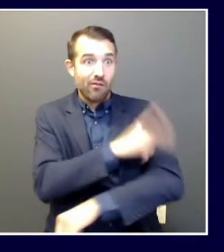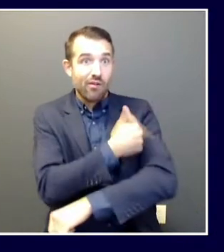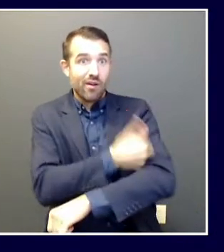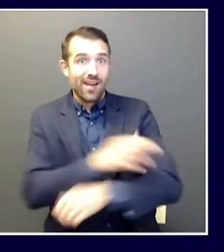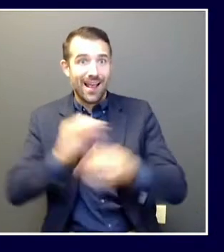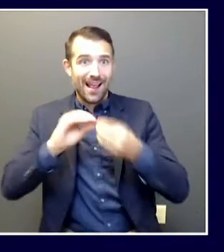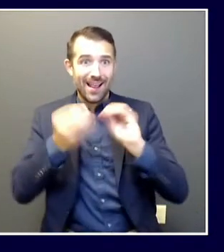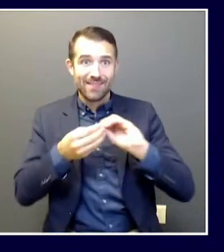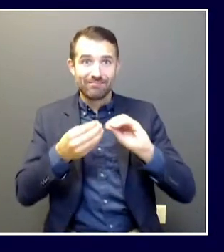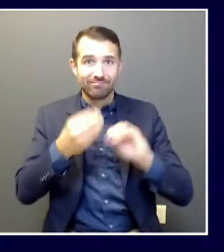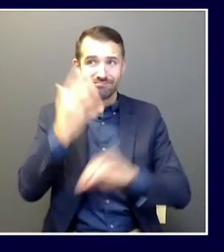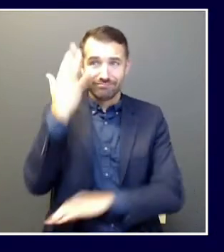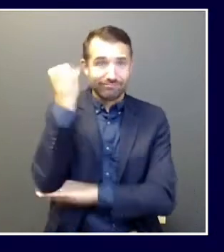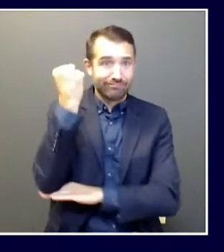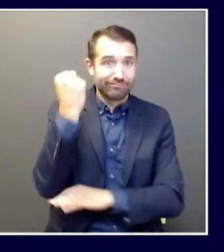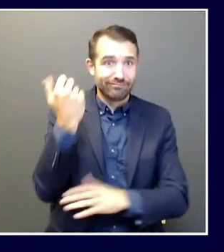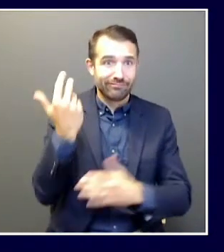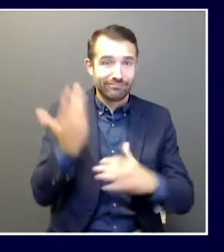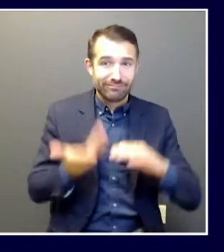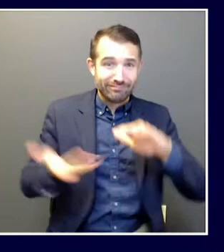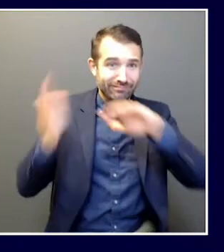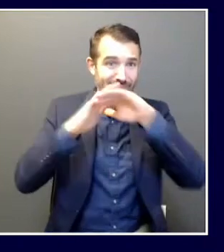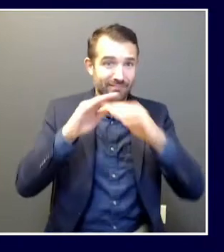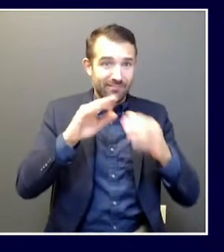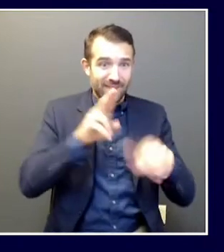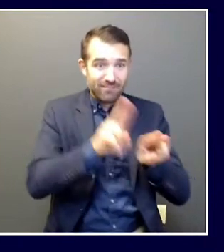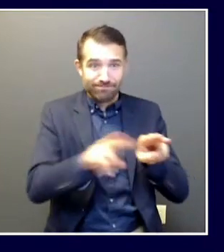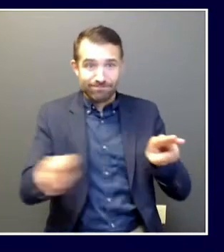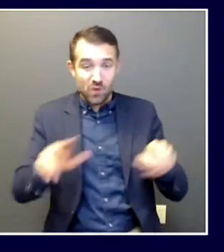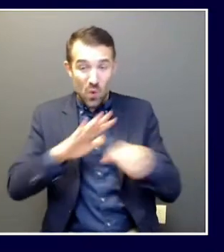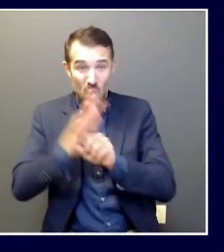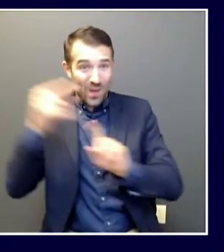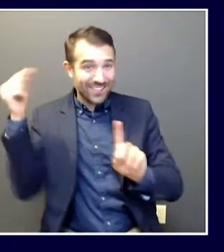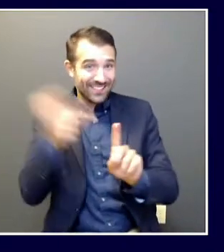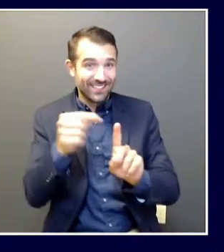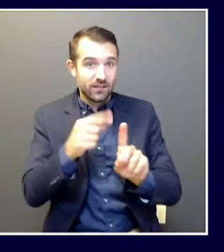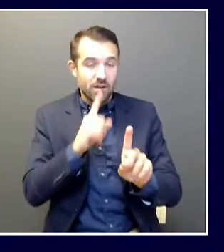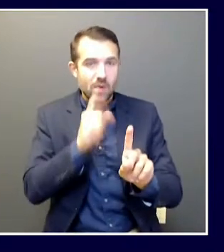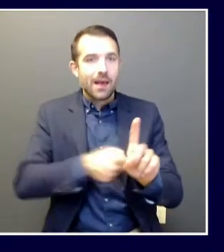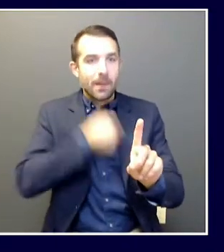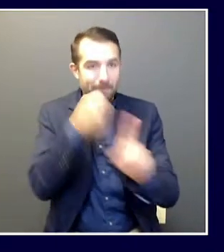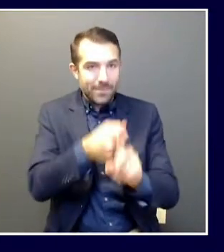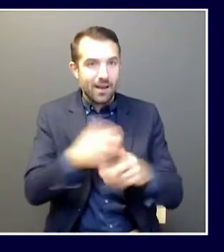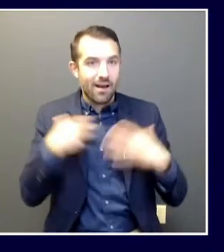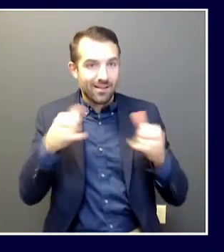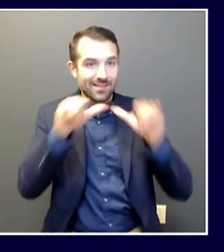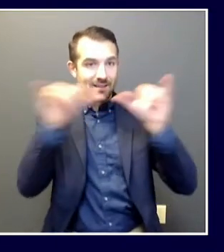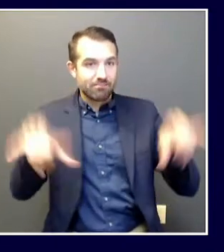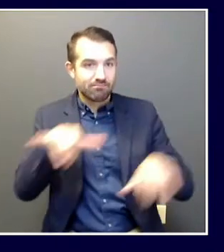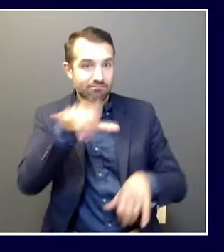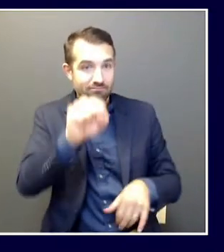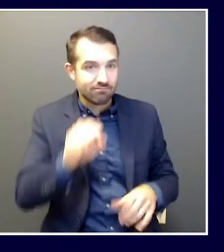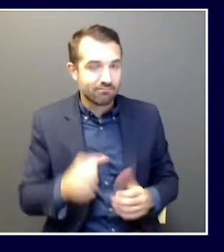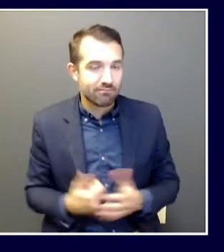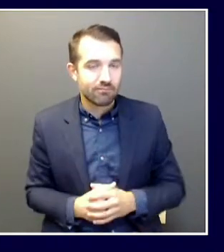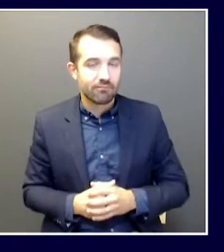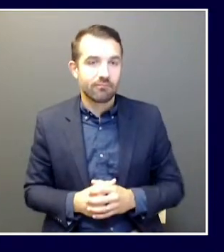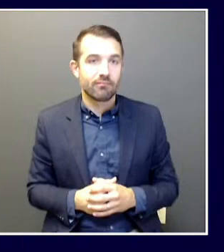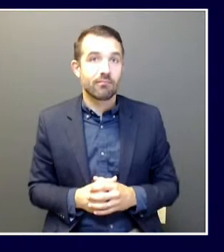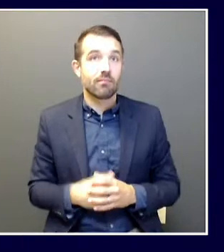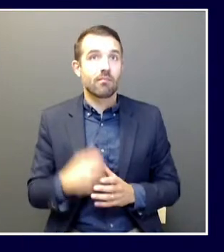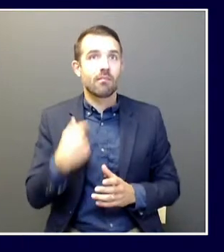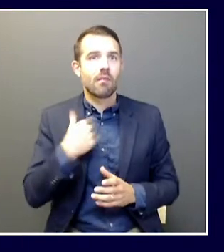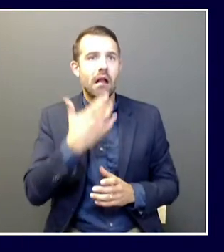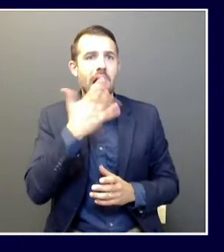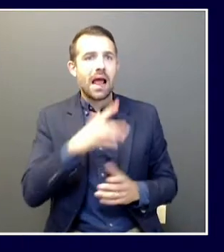our healthcare system, large risk. So again, going back to basics, we are fortunate to have